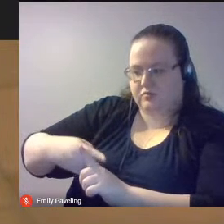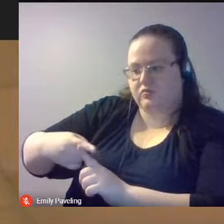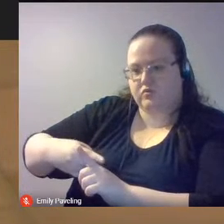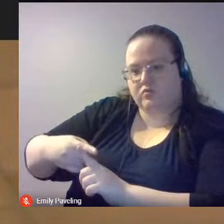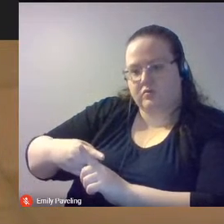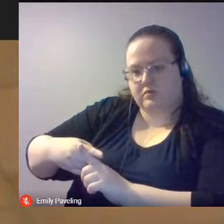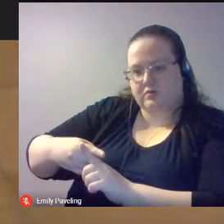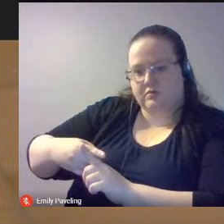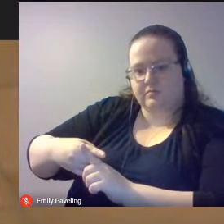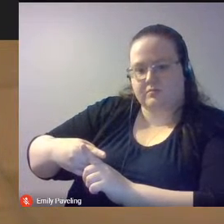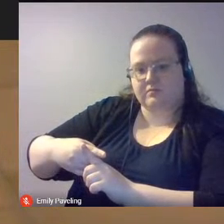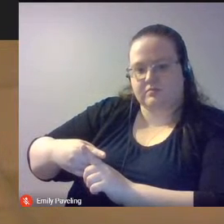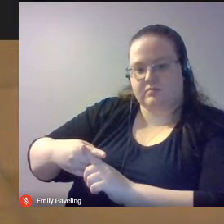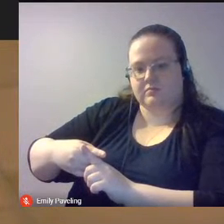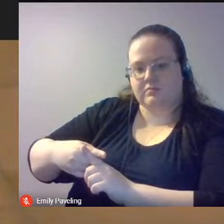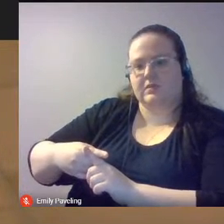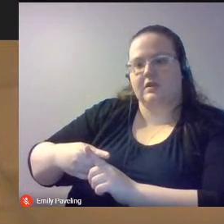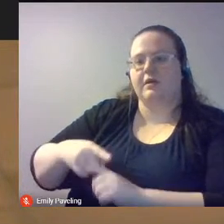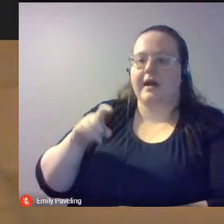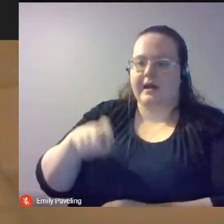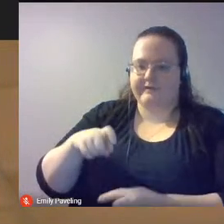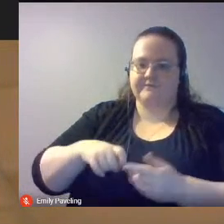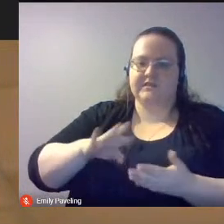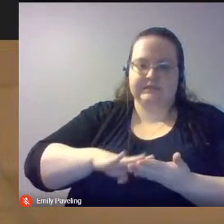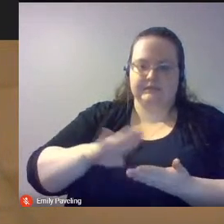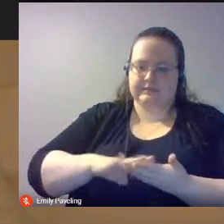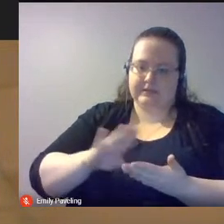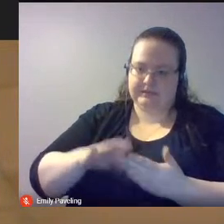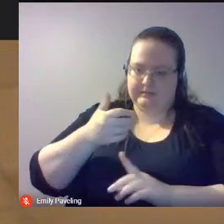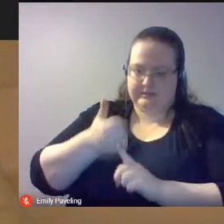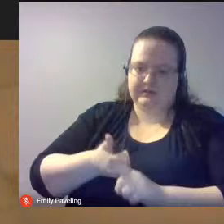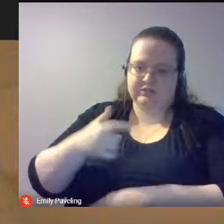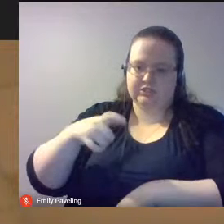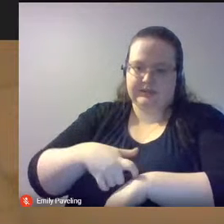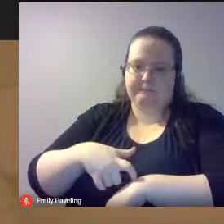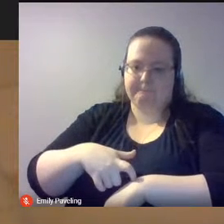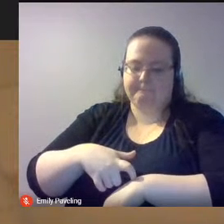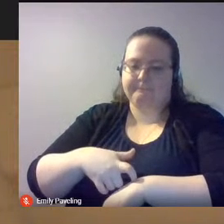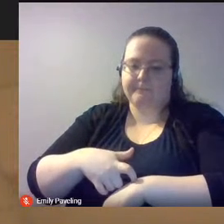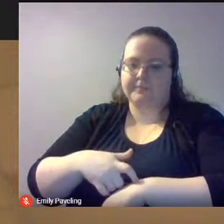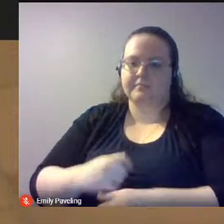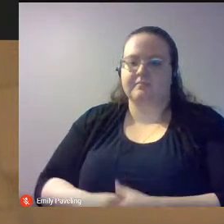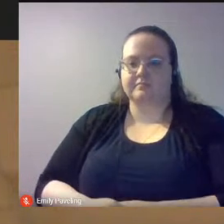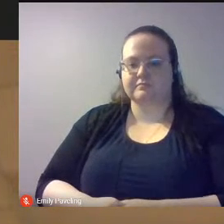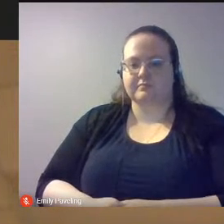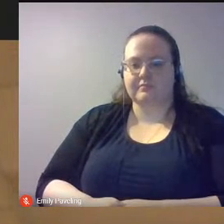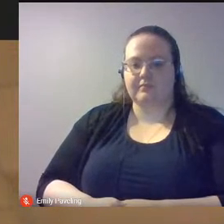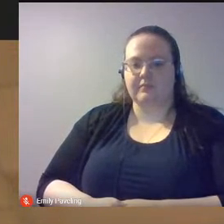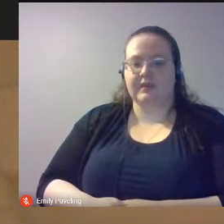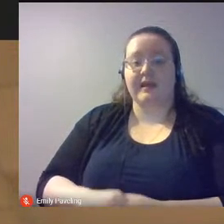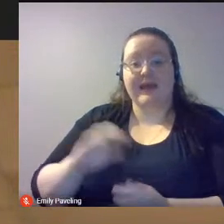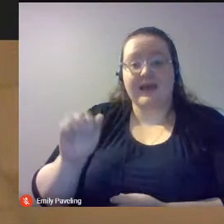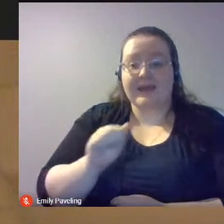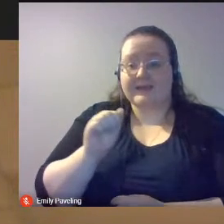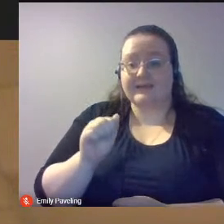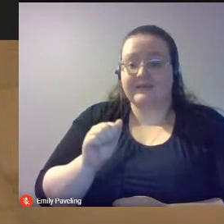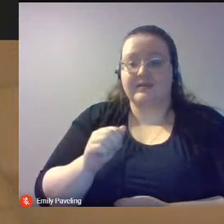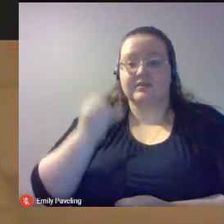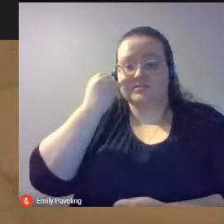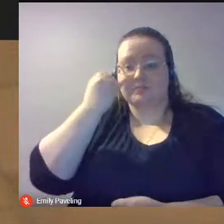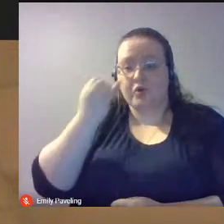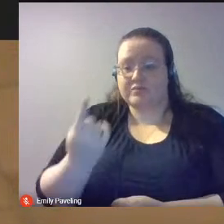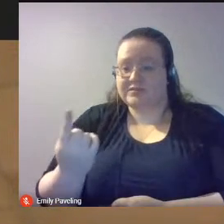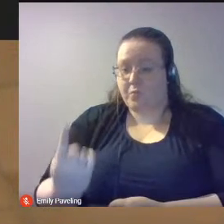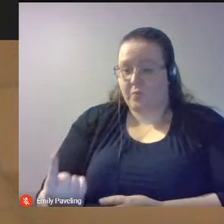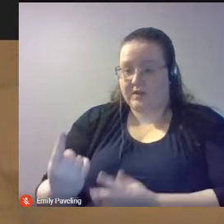single-use protective cover or cleaned and disinfected between uses. Staff and children who were exposed to the ill